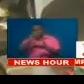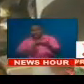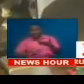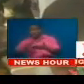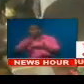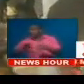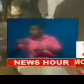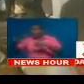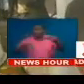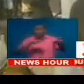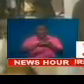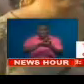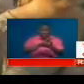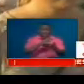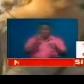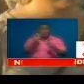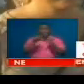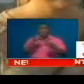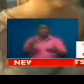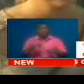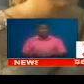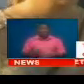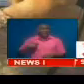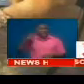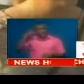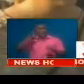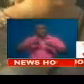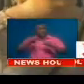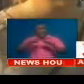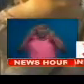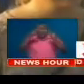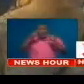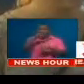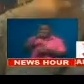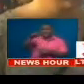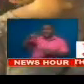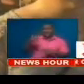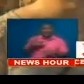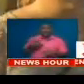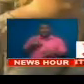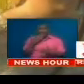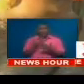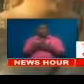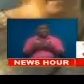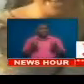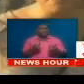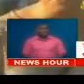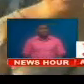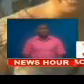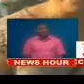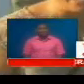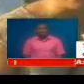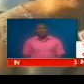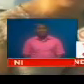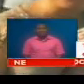free giveaways and souvenirs. So for the first time, I think it's good. A lot of different things going on. It's really good. Very, very good.